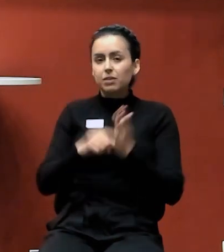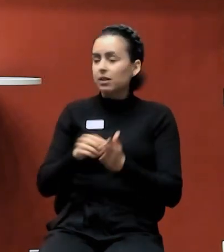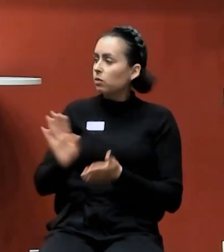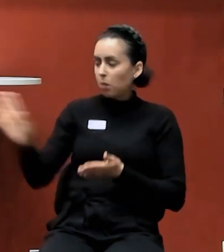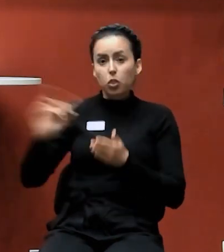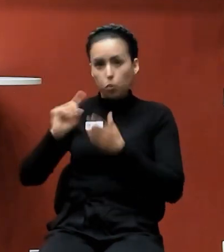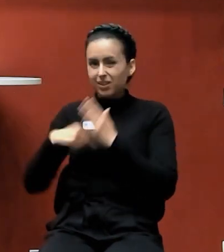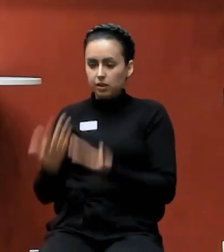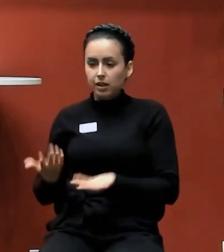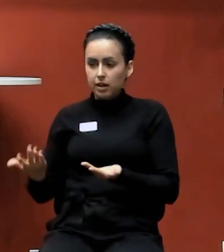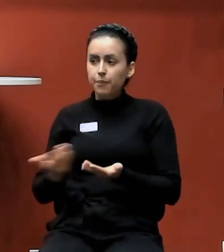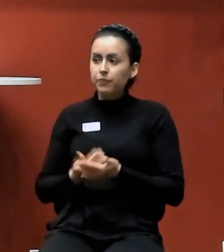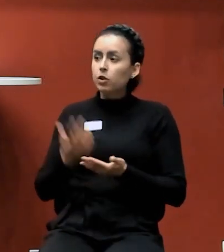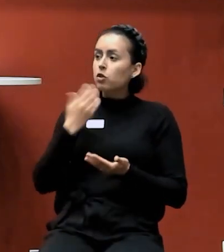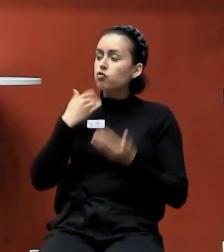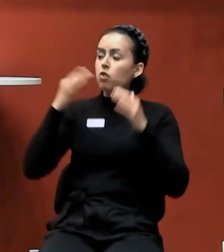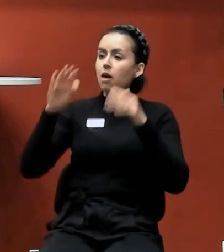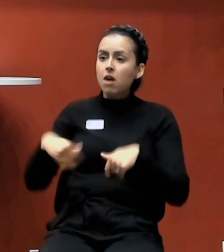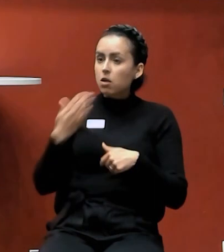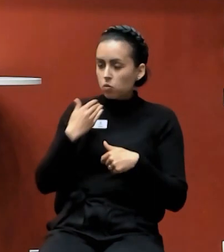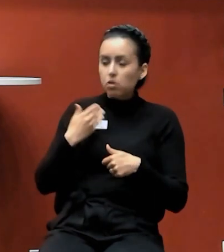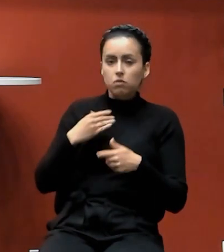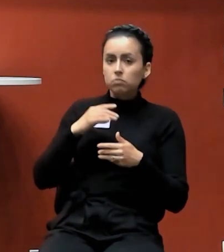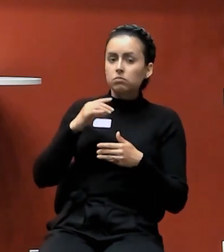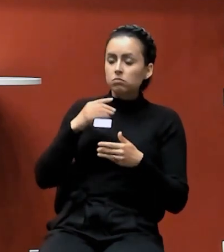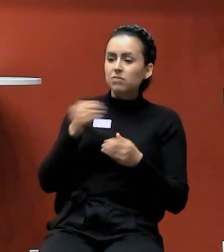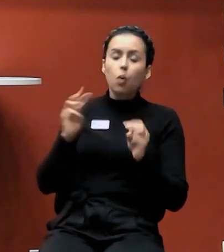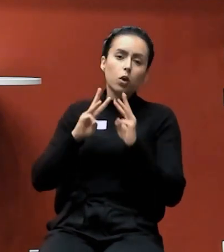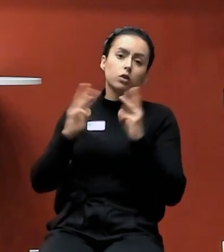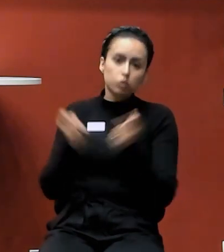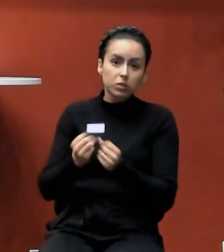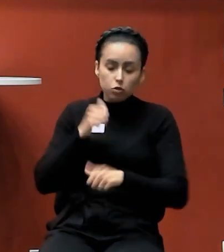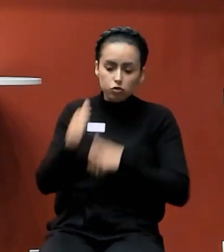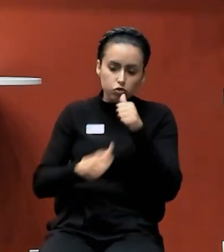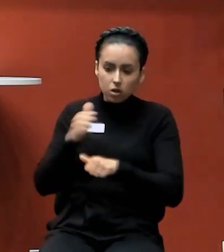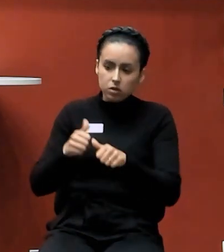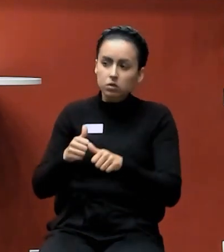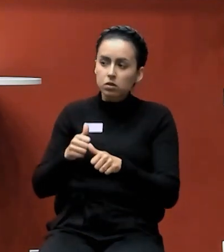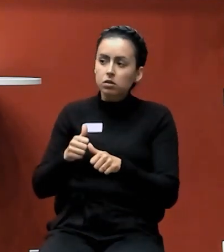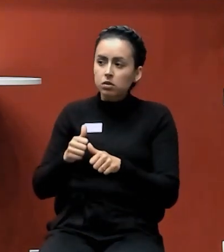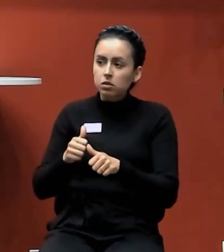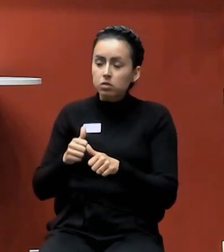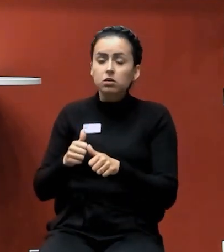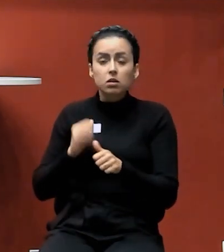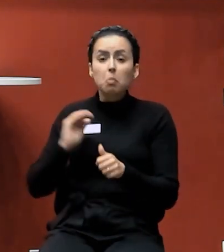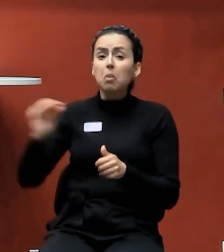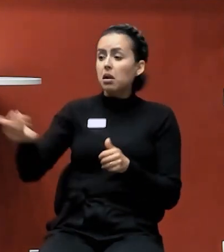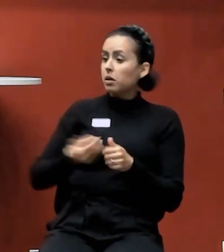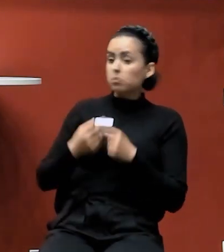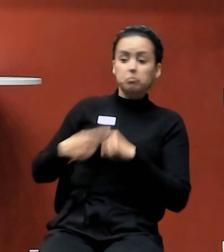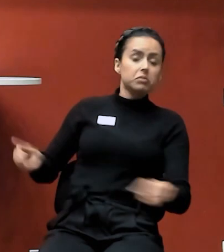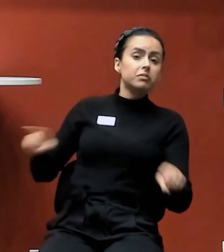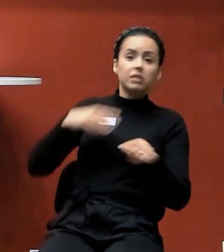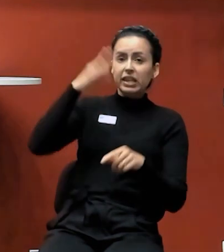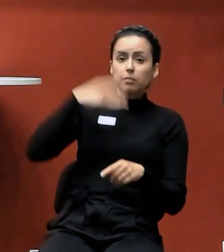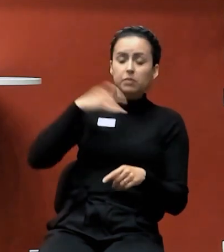today. Whoever who has been in this class, in this workshop, has gone back a very different person. They already